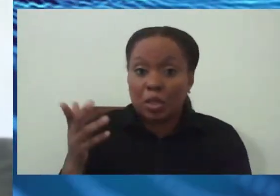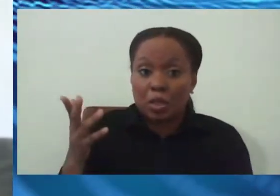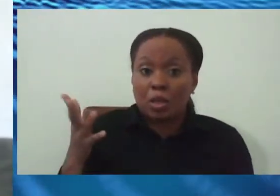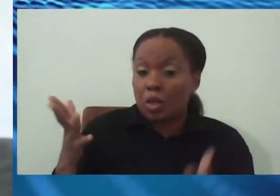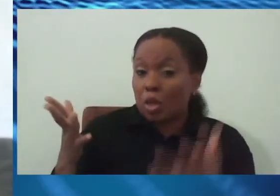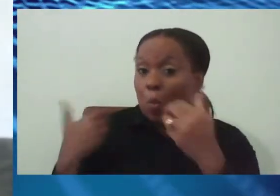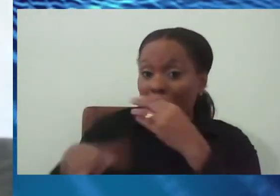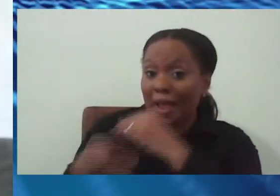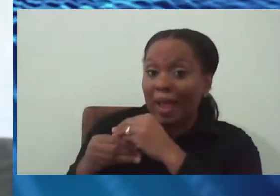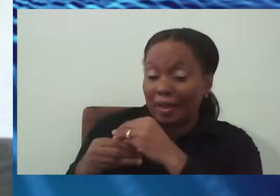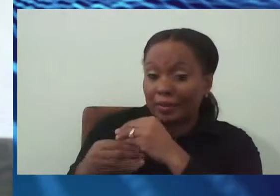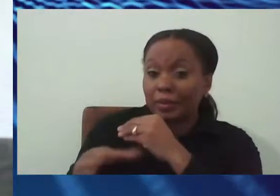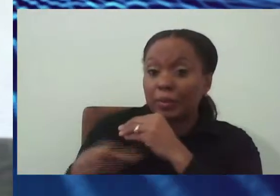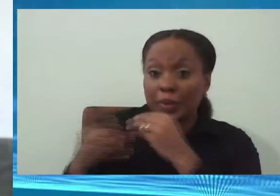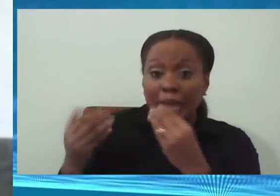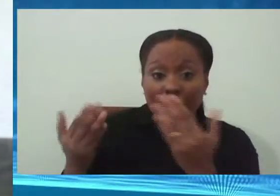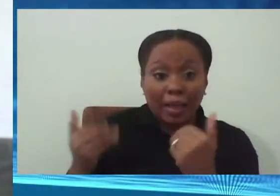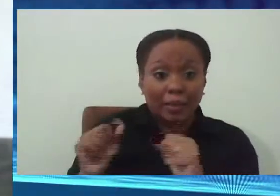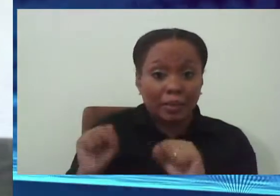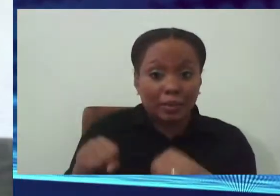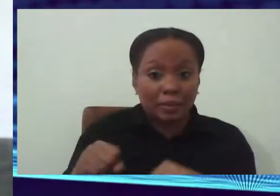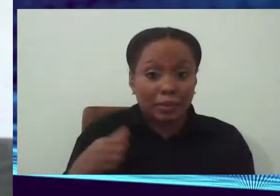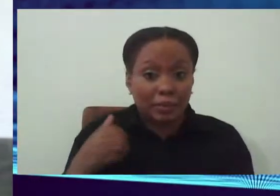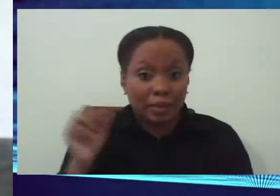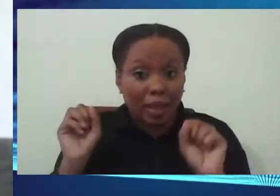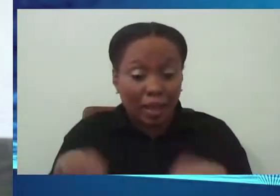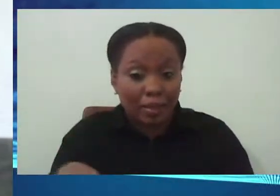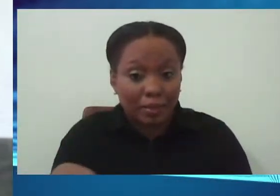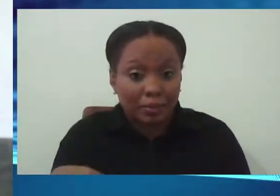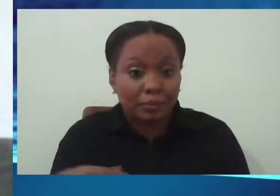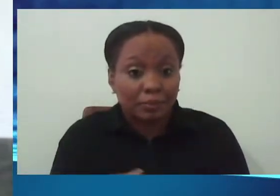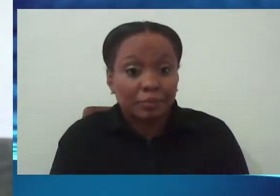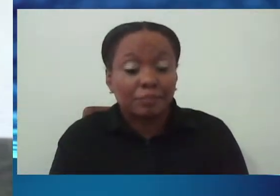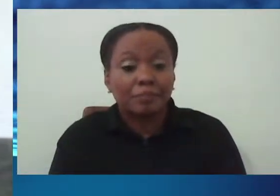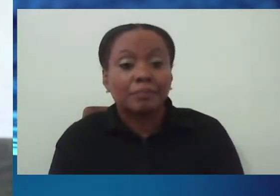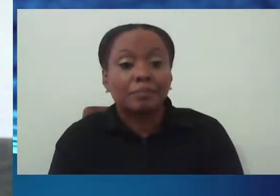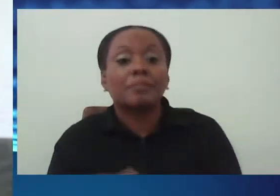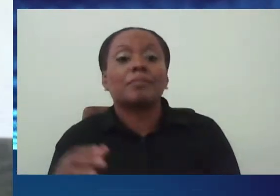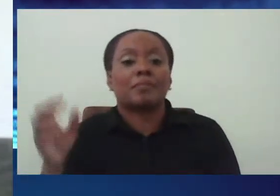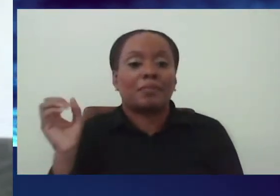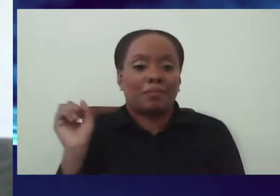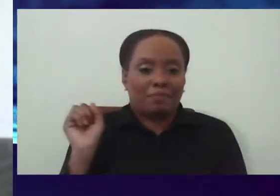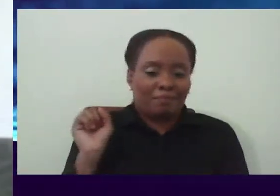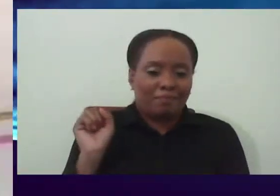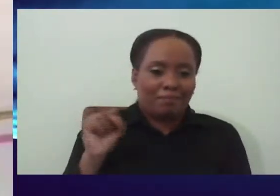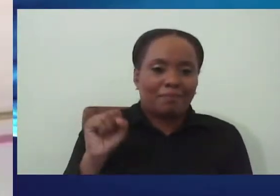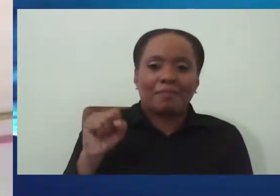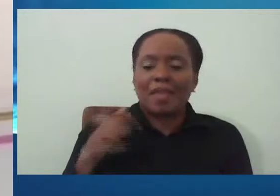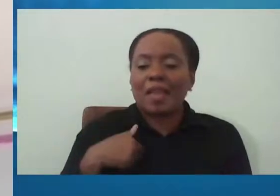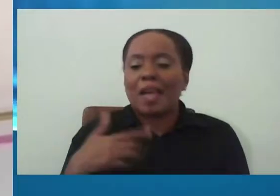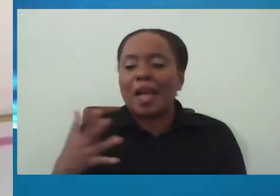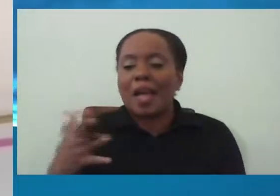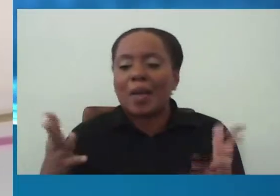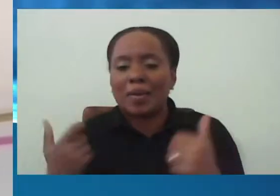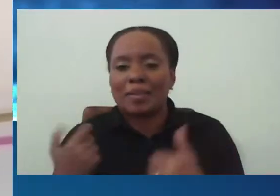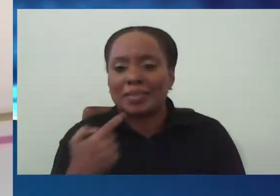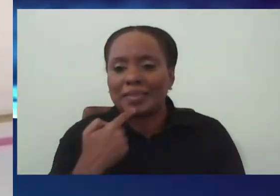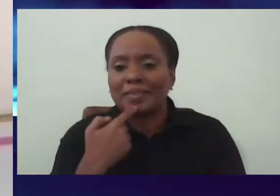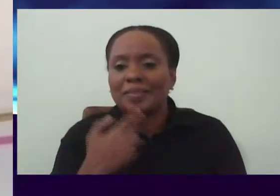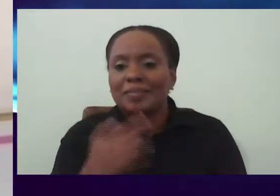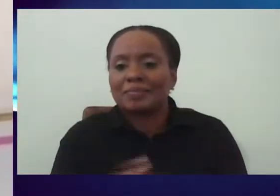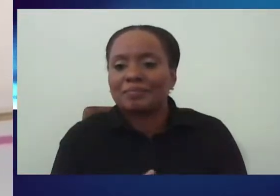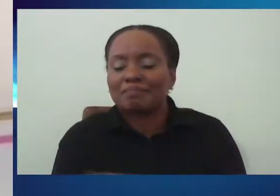Dr. Greaves, you wanted to add anything to that particular area of questions? I was just saying that, just to go back,